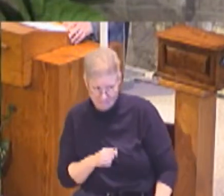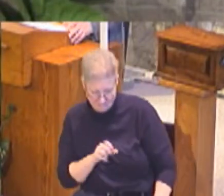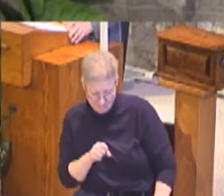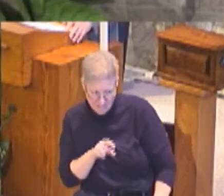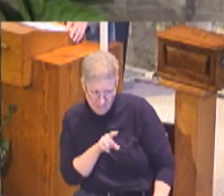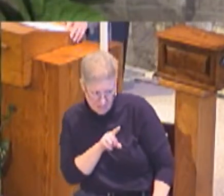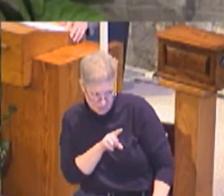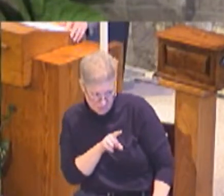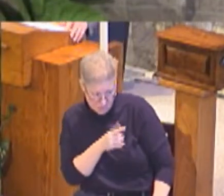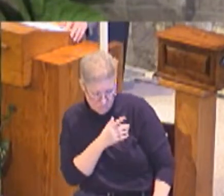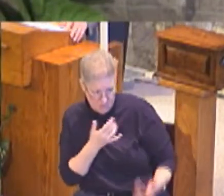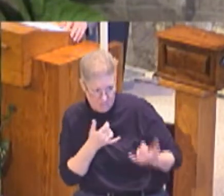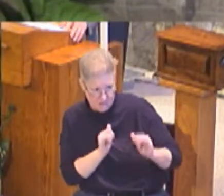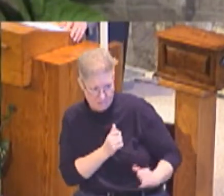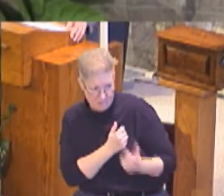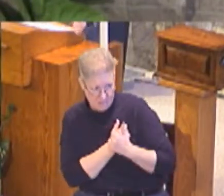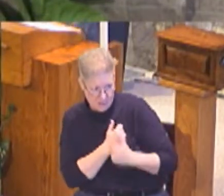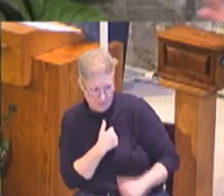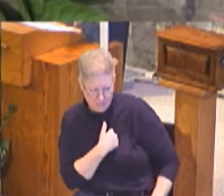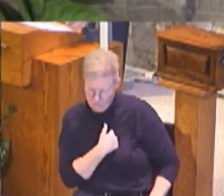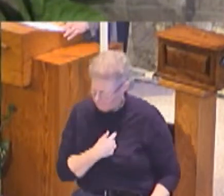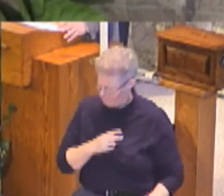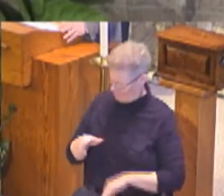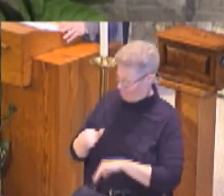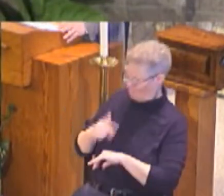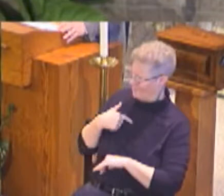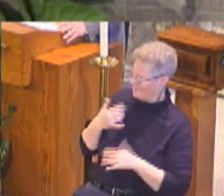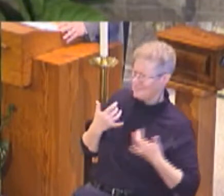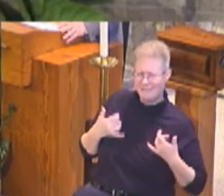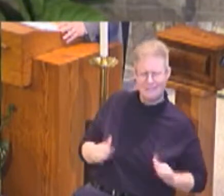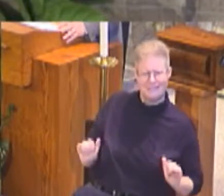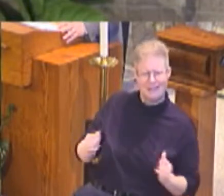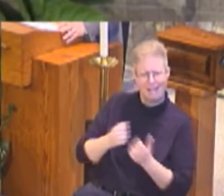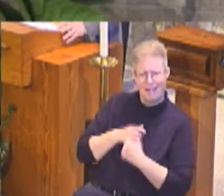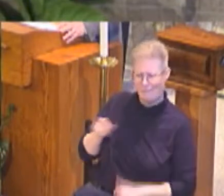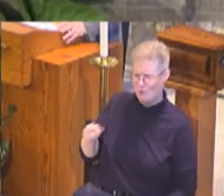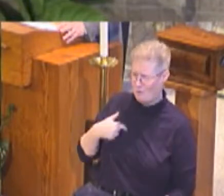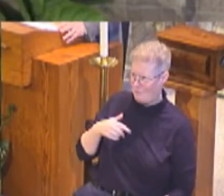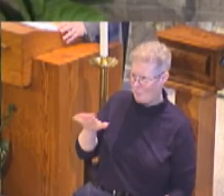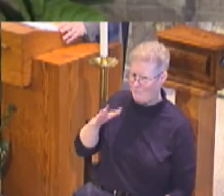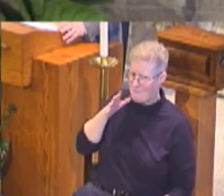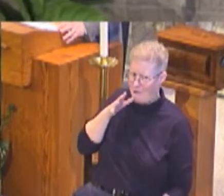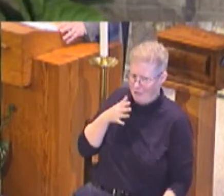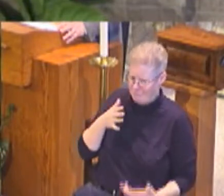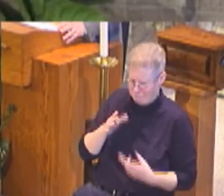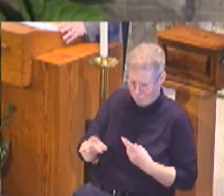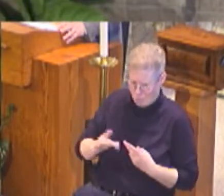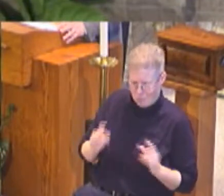of course I still love you. I'm your mother. What choice do I have?